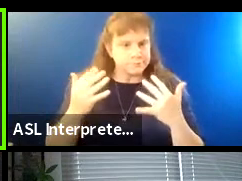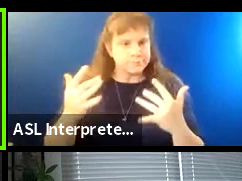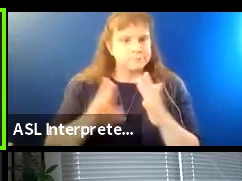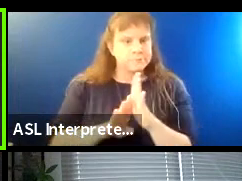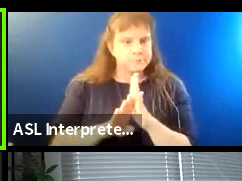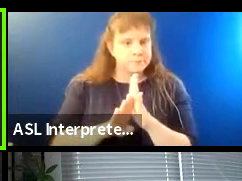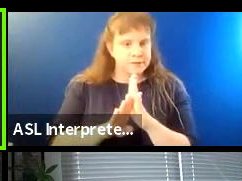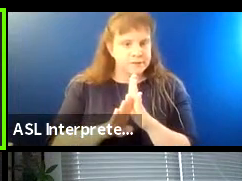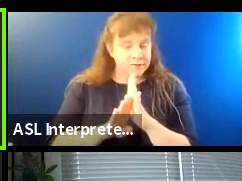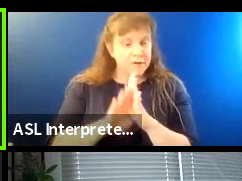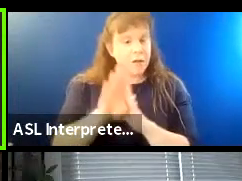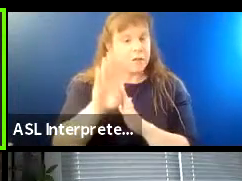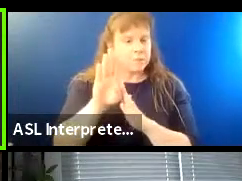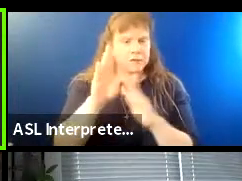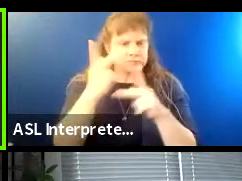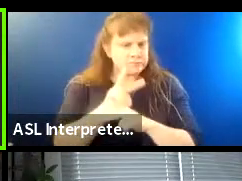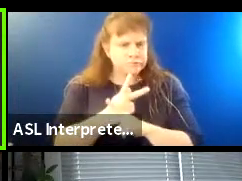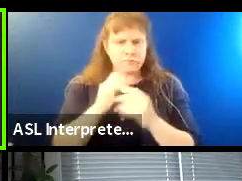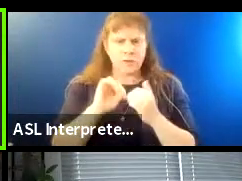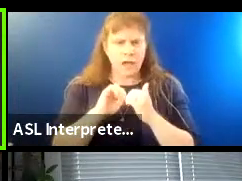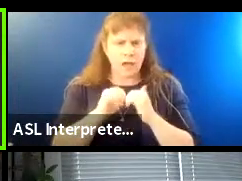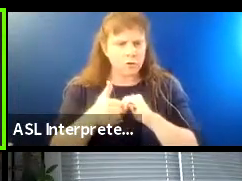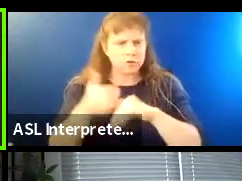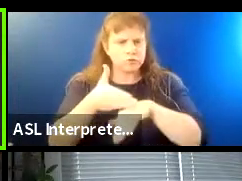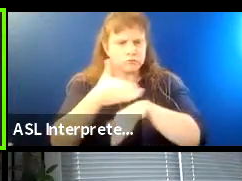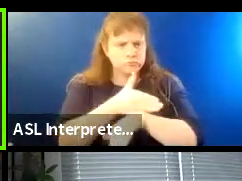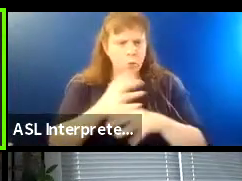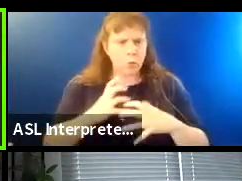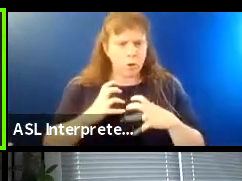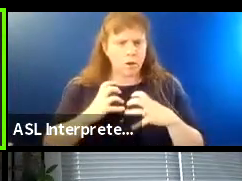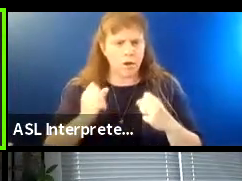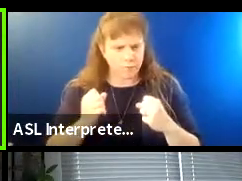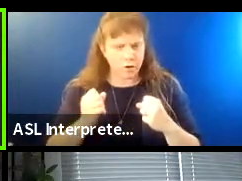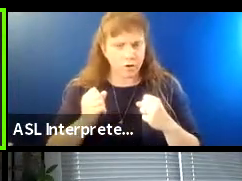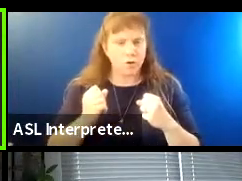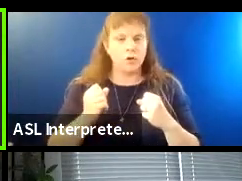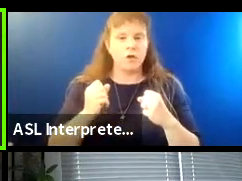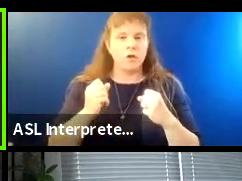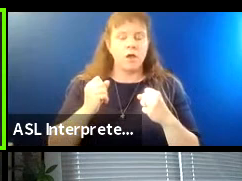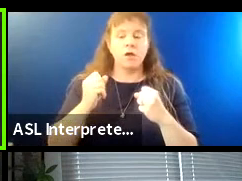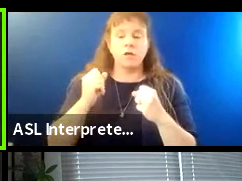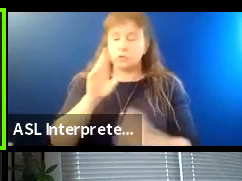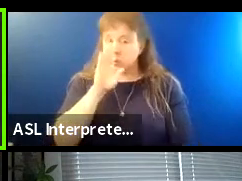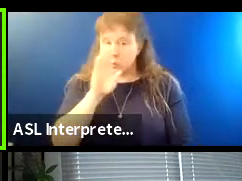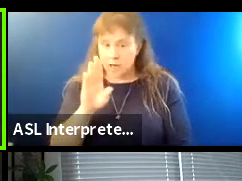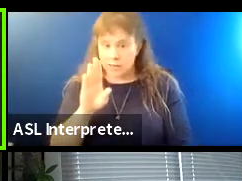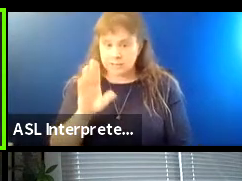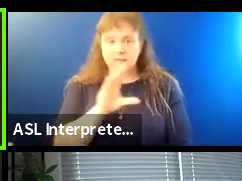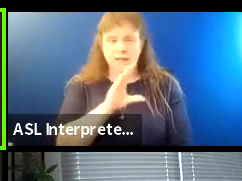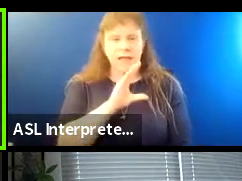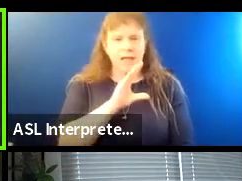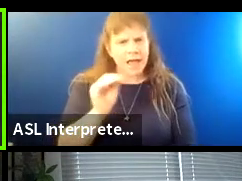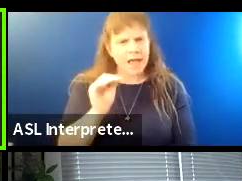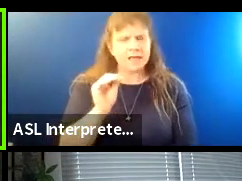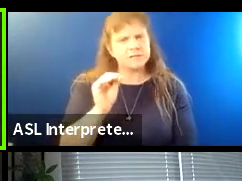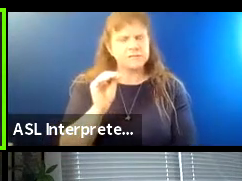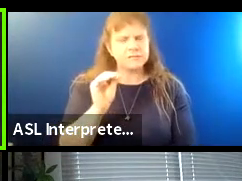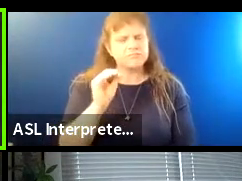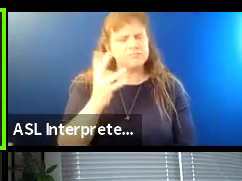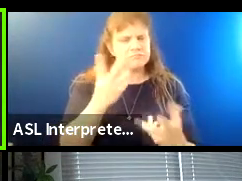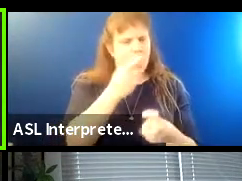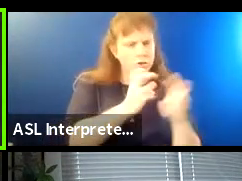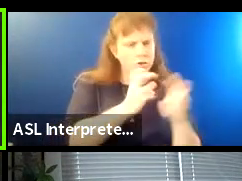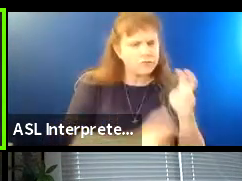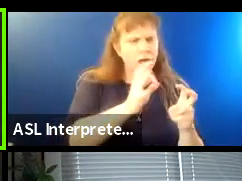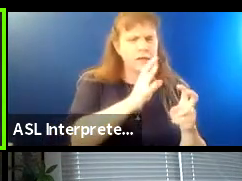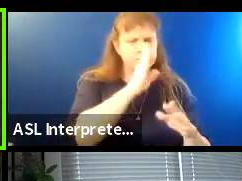road for recovery in addressing the direct and indirect impacts of the pandemic on our communities. And